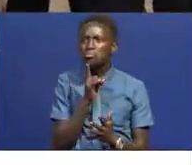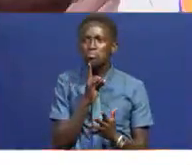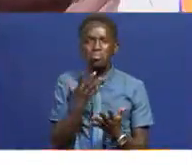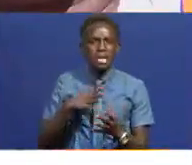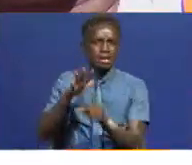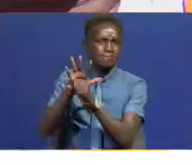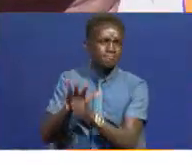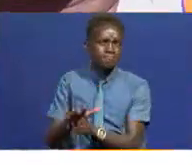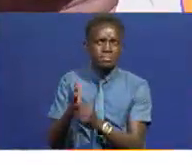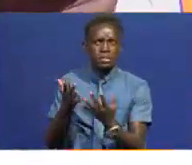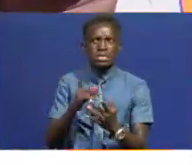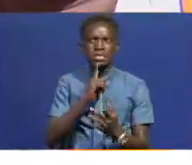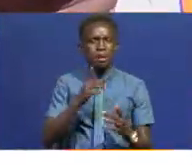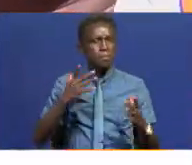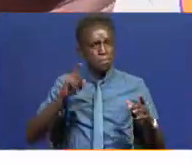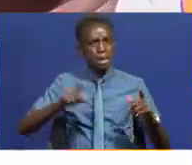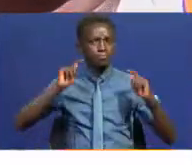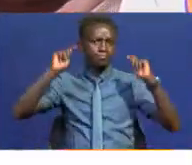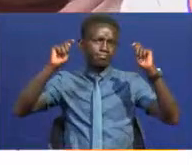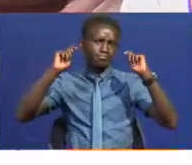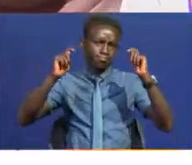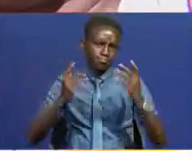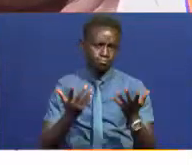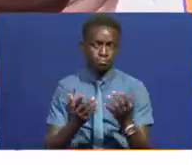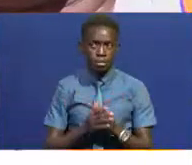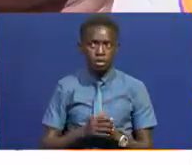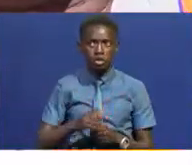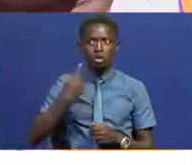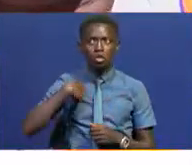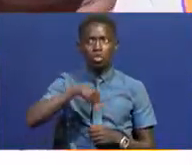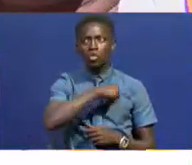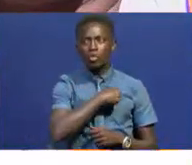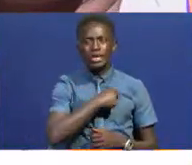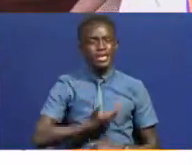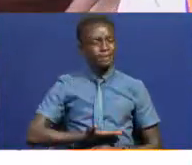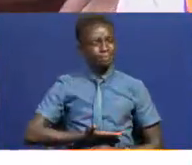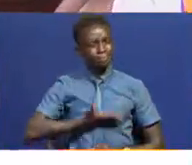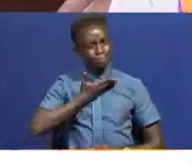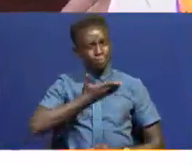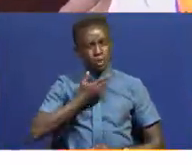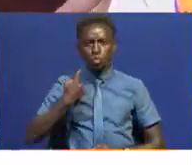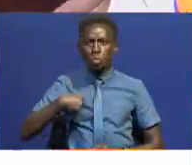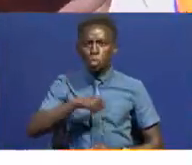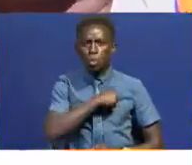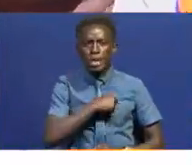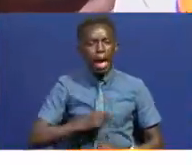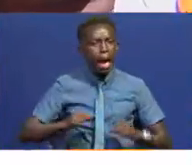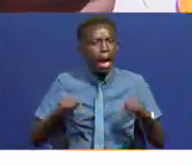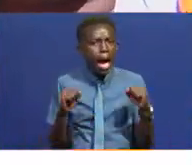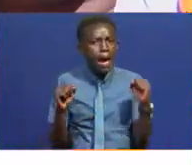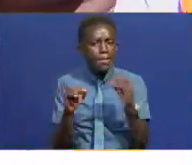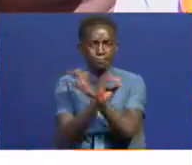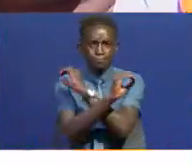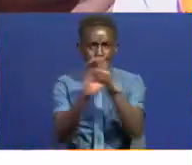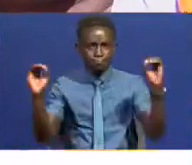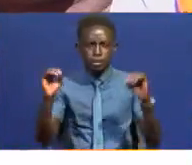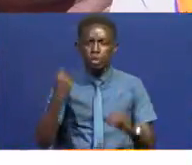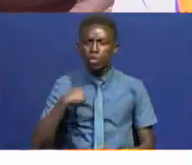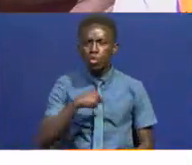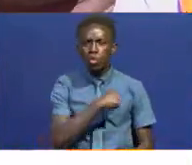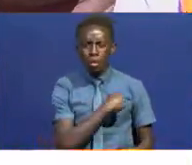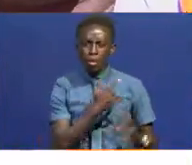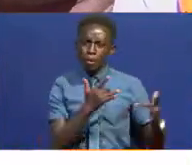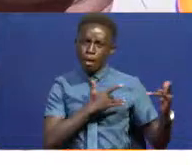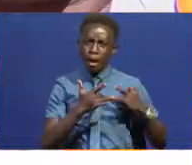protest. We are incensed. We are not happy. We are concerned that